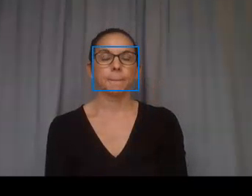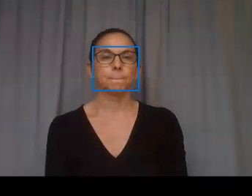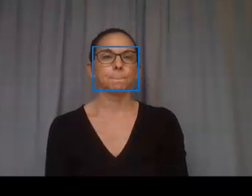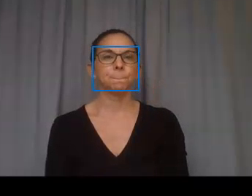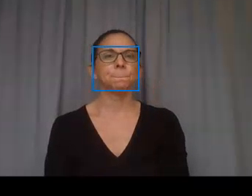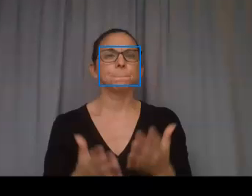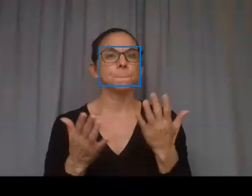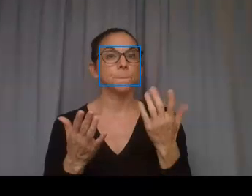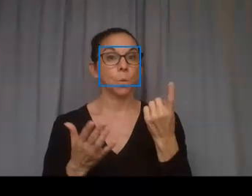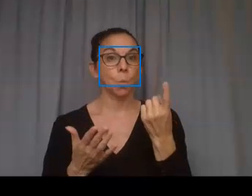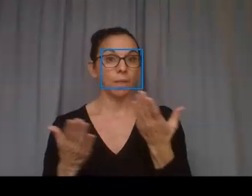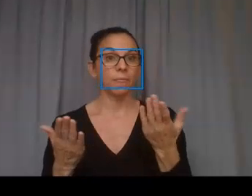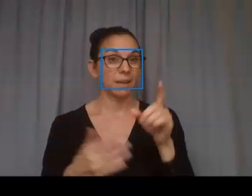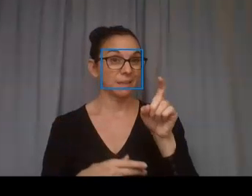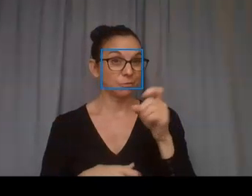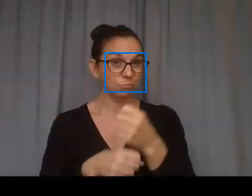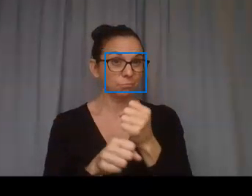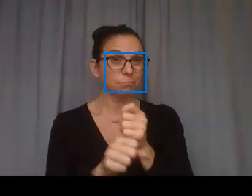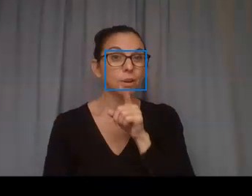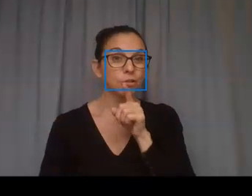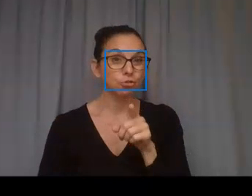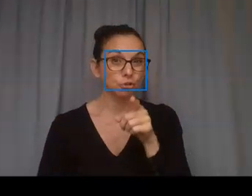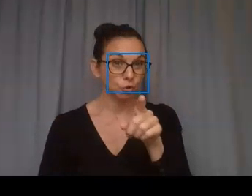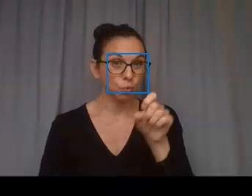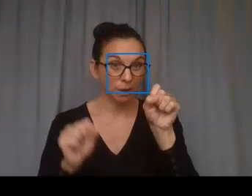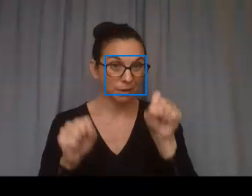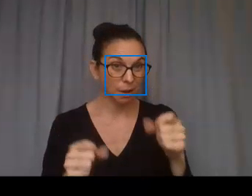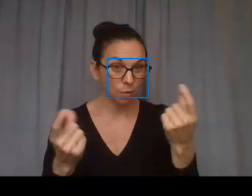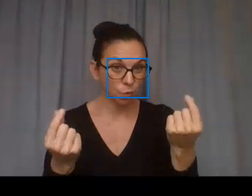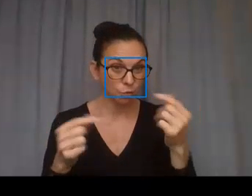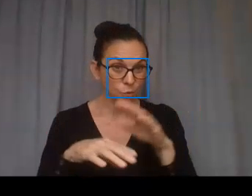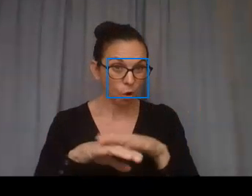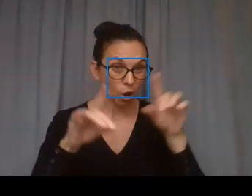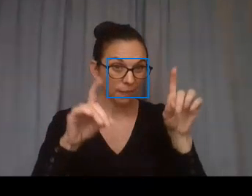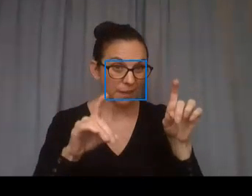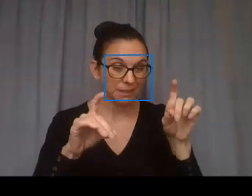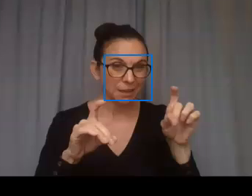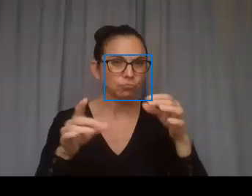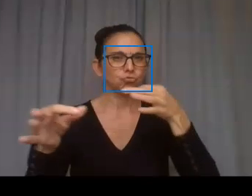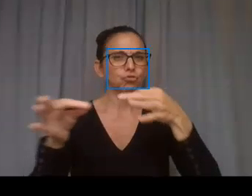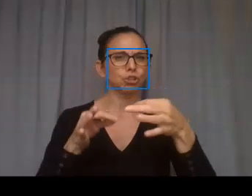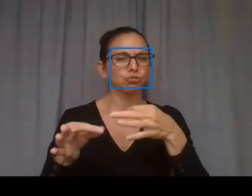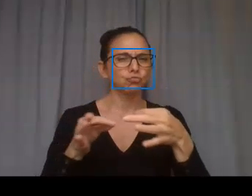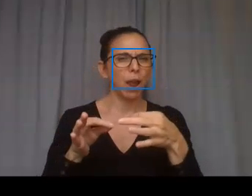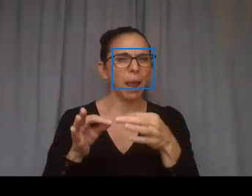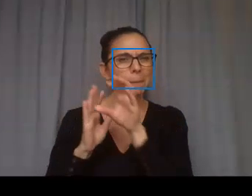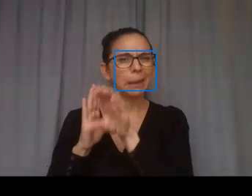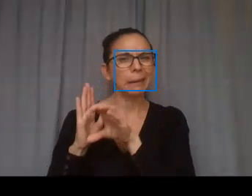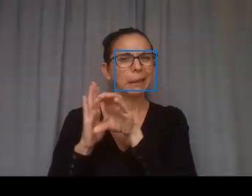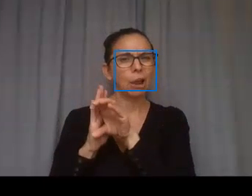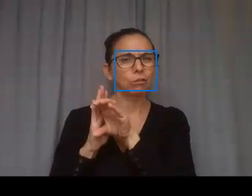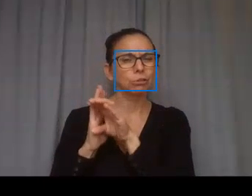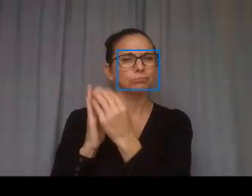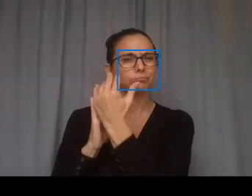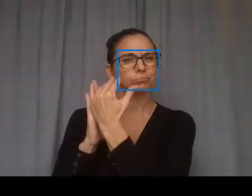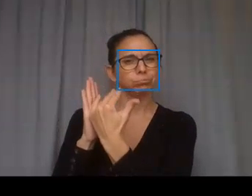Okay, one of the things you really need to make sure you can do on the test is to describe the characteristics of both the Paleolithic and the